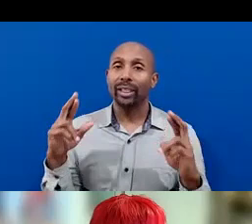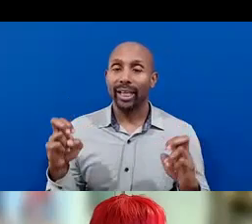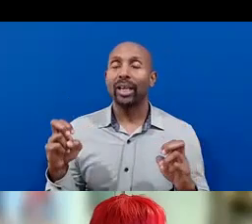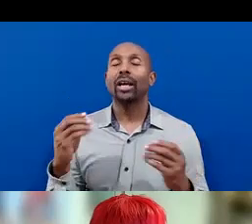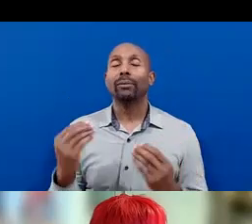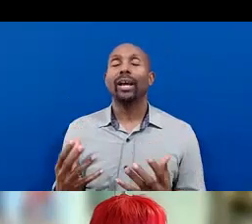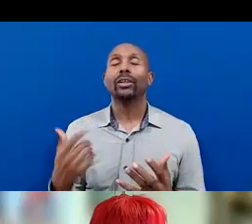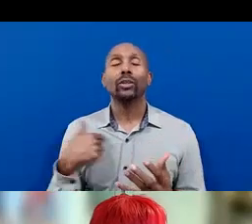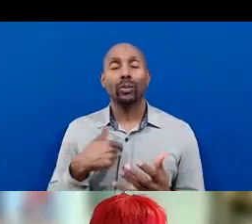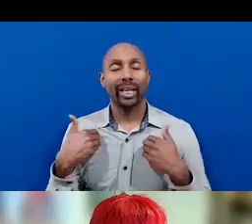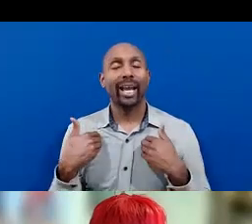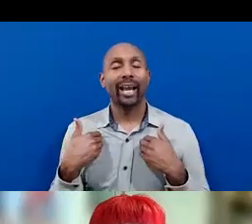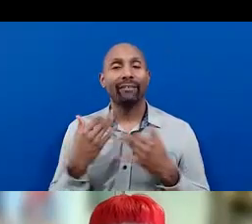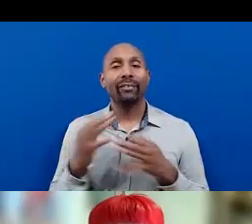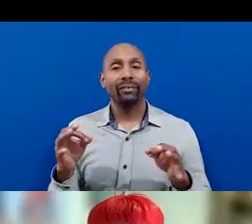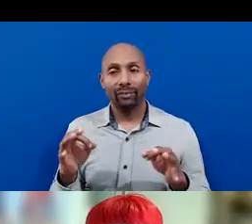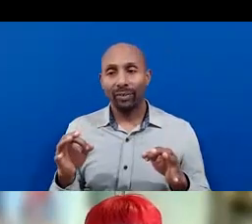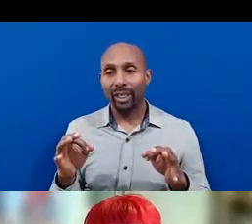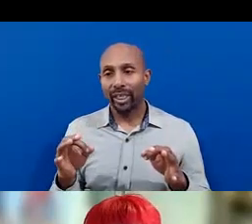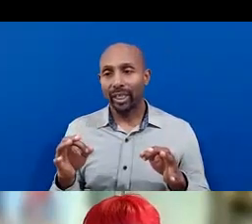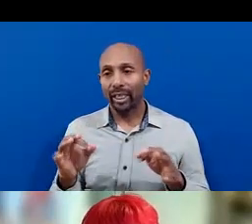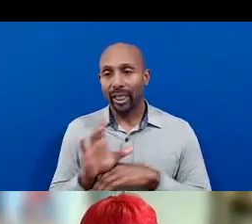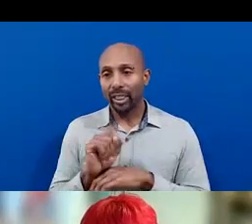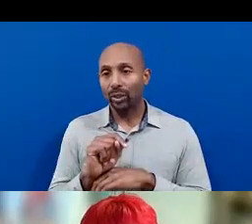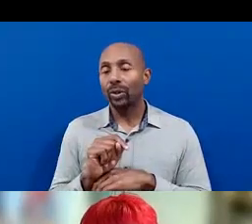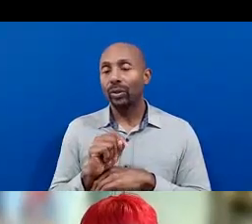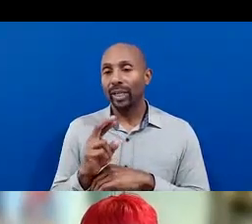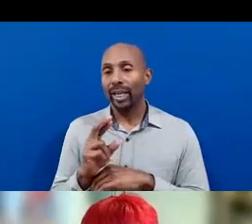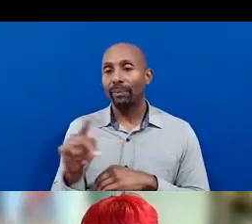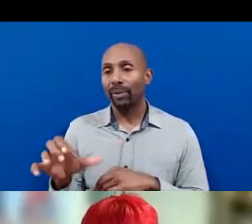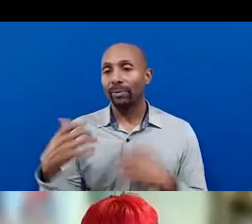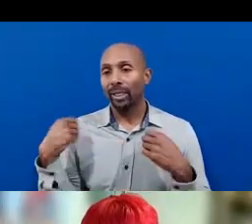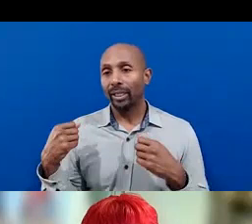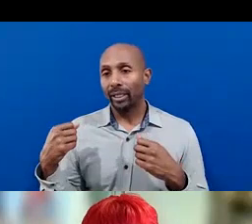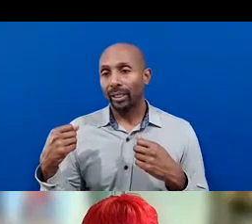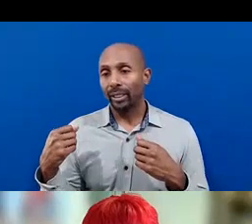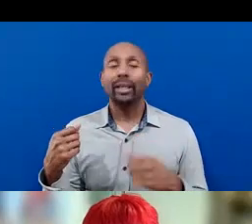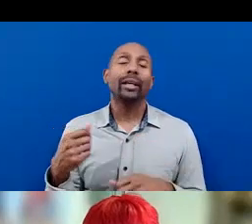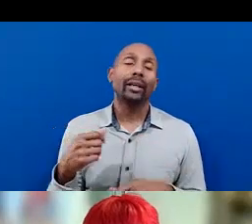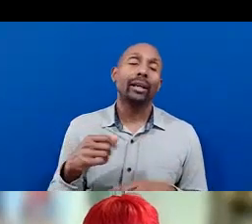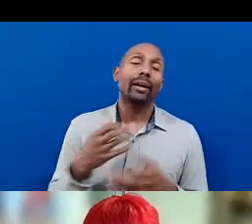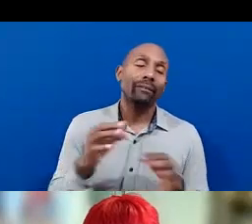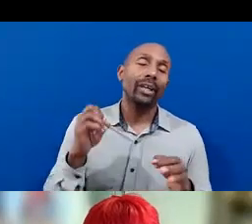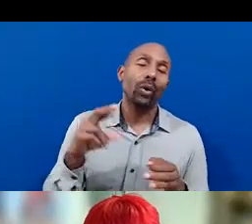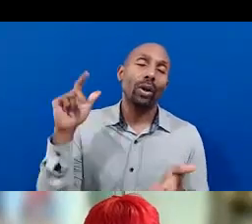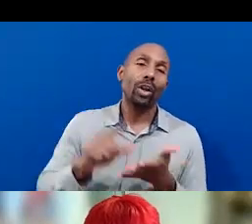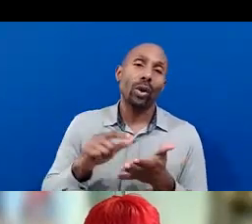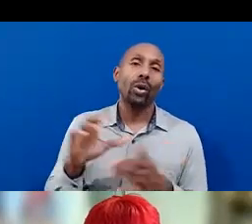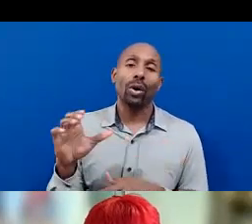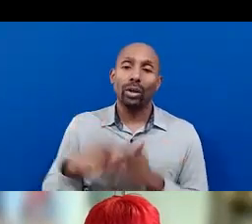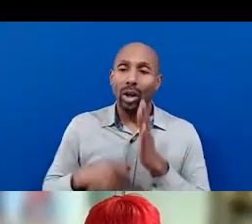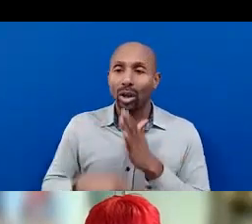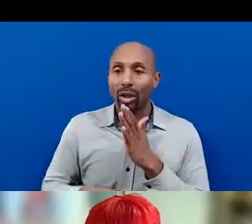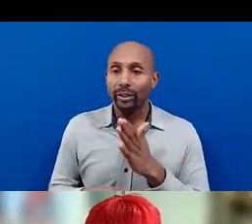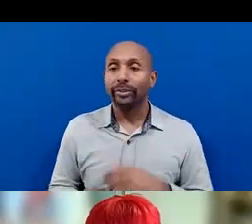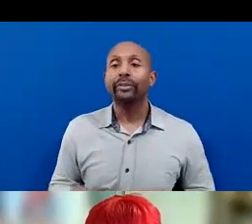have free or low. Here's the thing I love about public health. I say free or low cost, but one is someone doesn't have